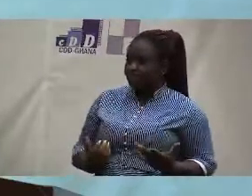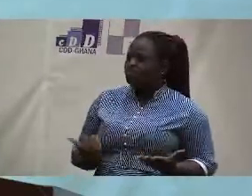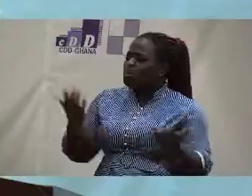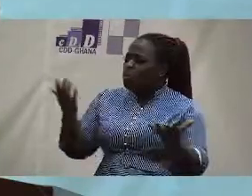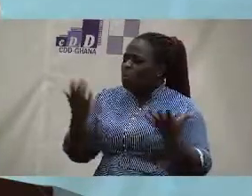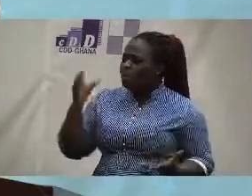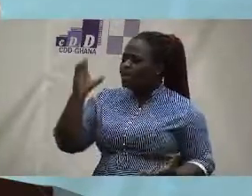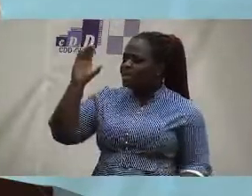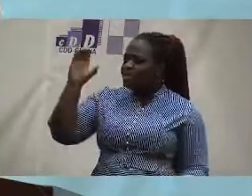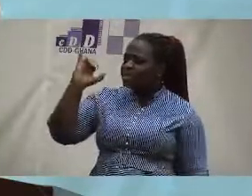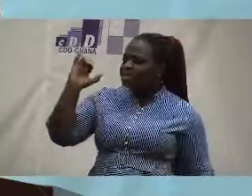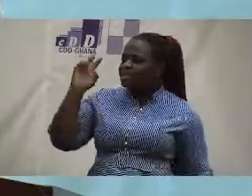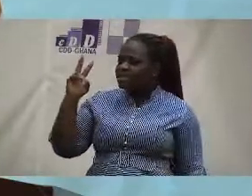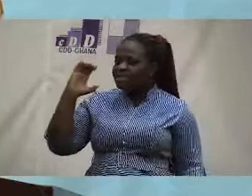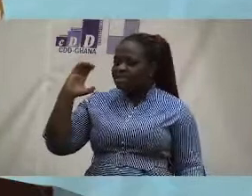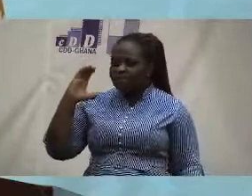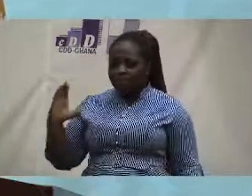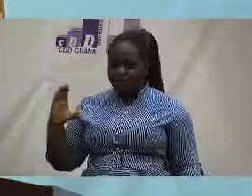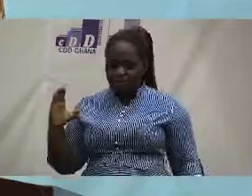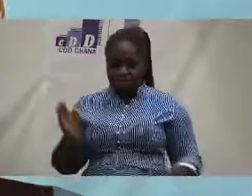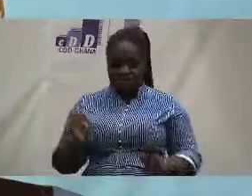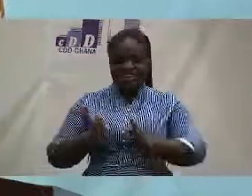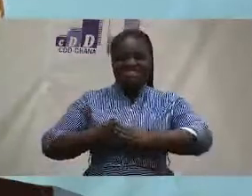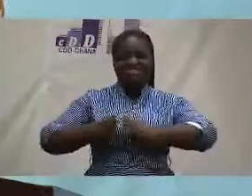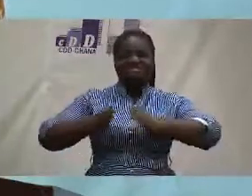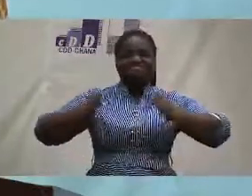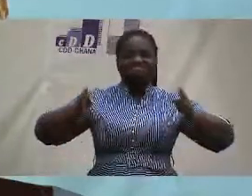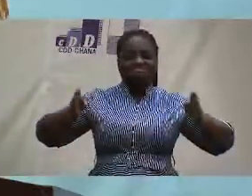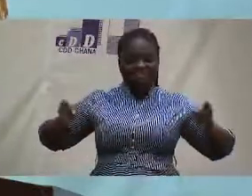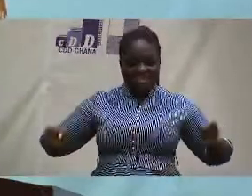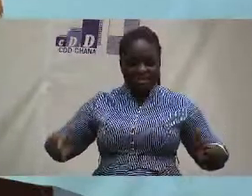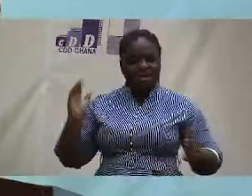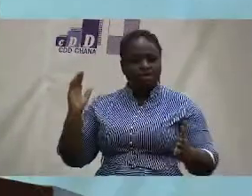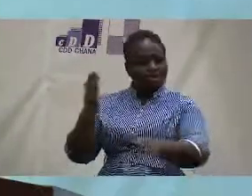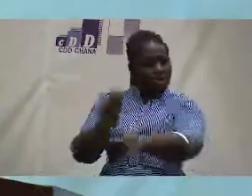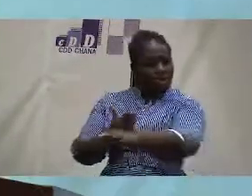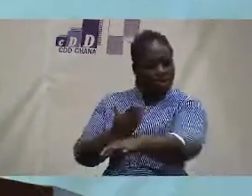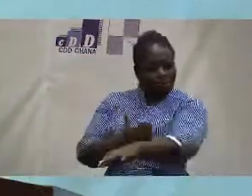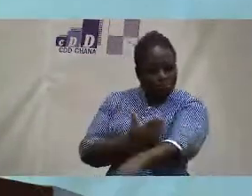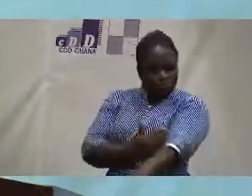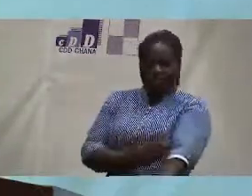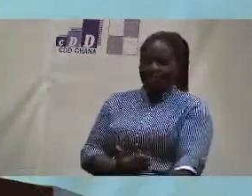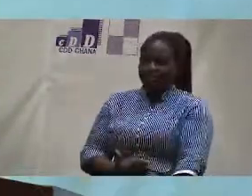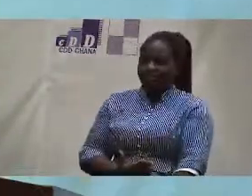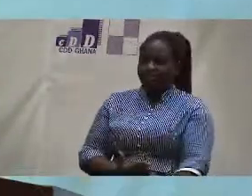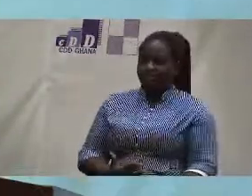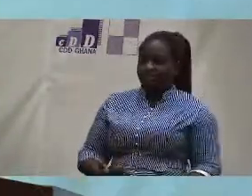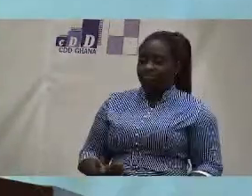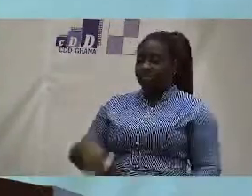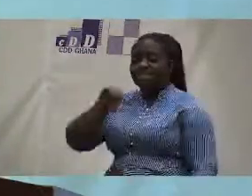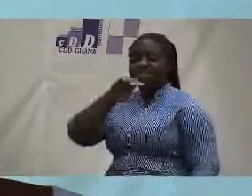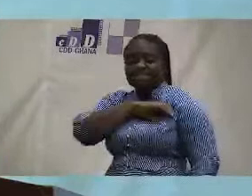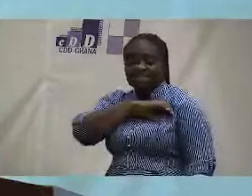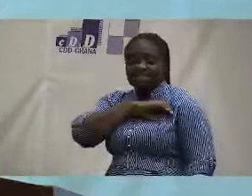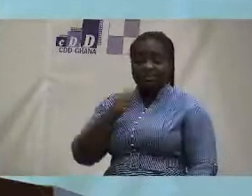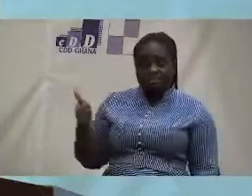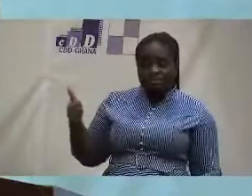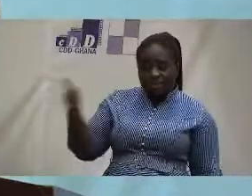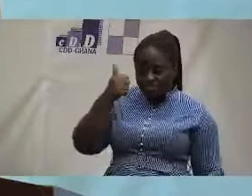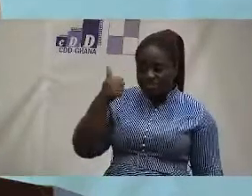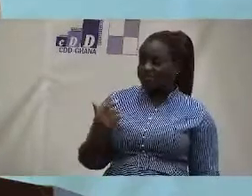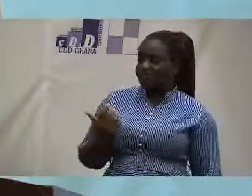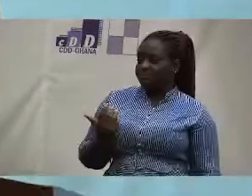the civic space to expand, then we will have to improve on the quality of the citizenry